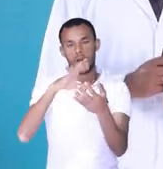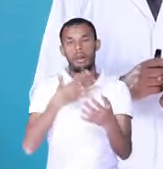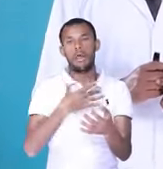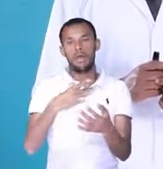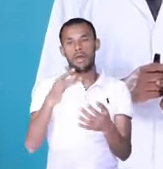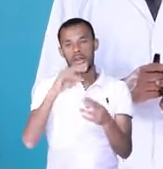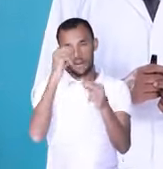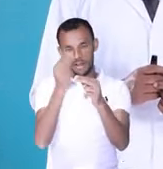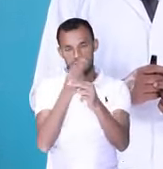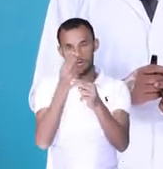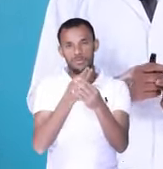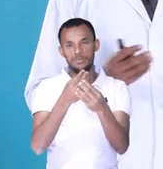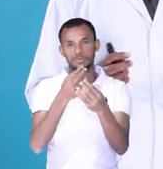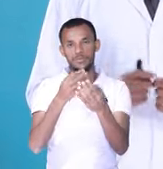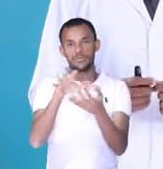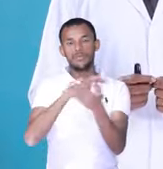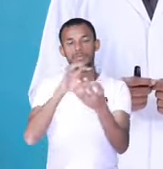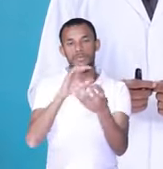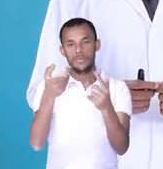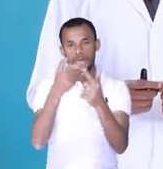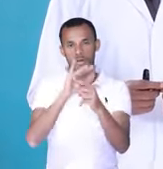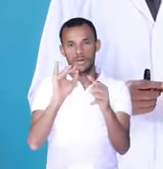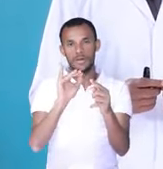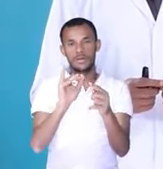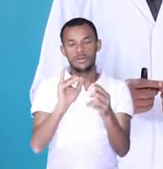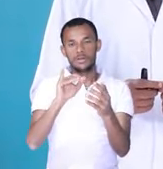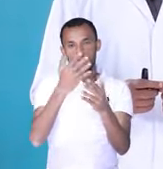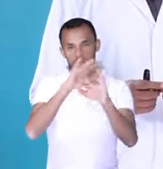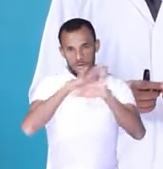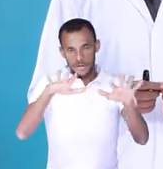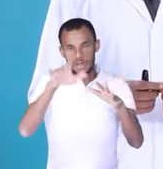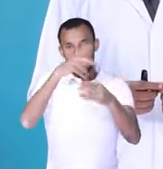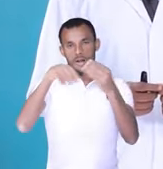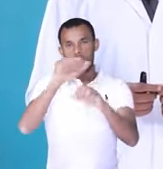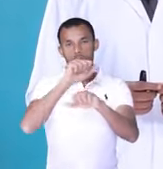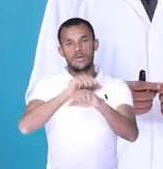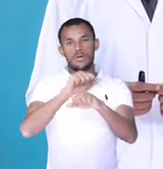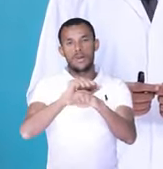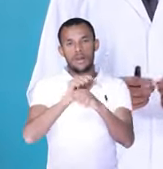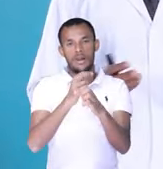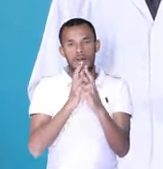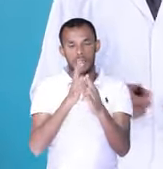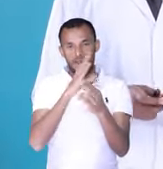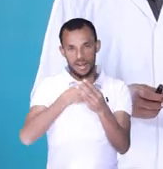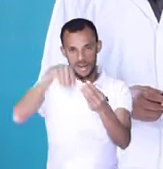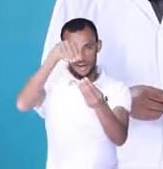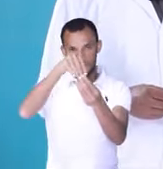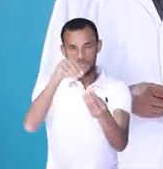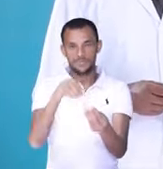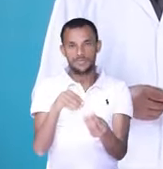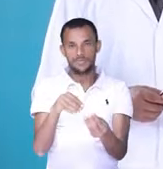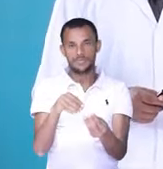like nature of reactant. The second one is surface area of solid reactants. Again, the third one